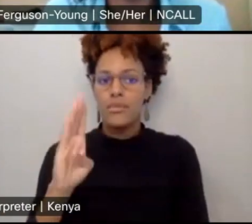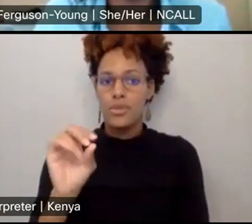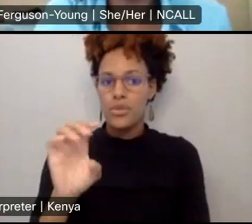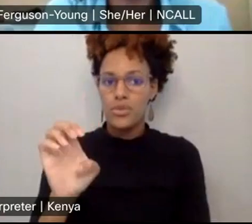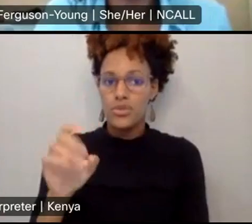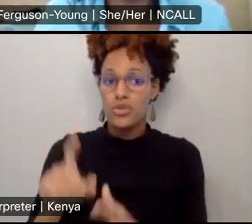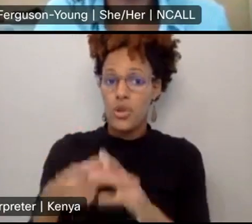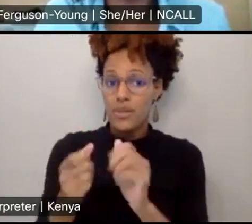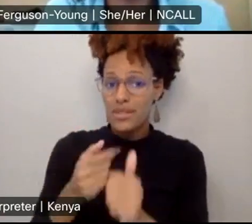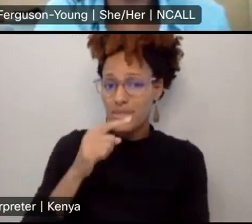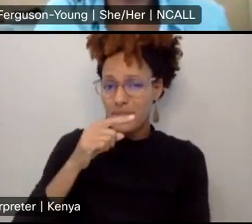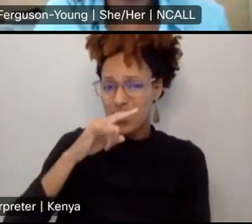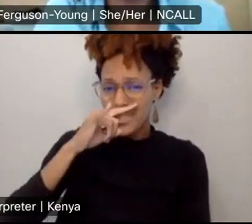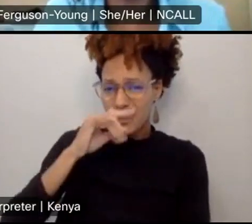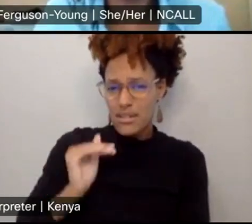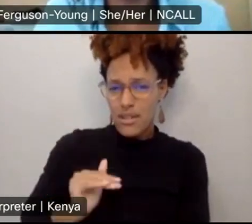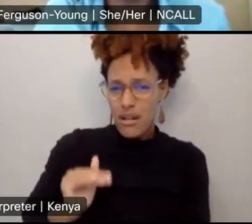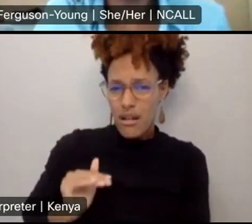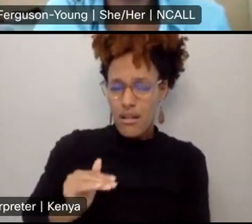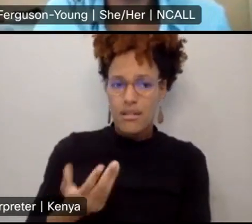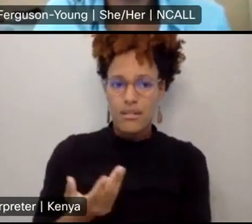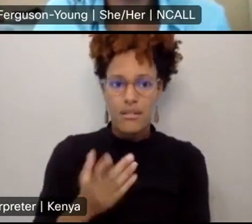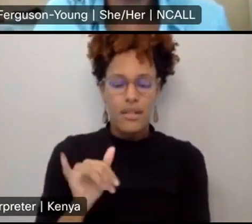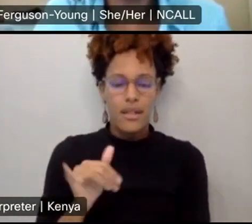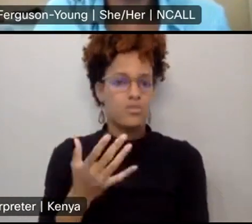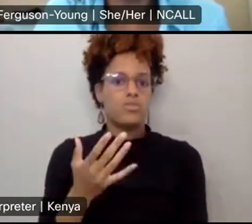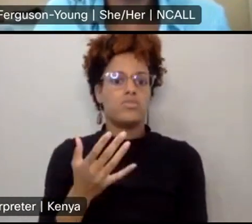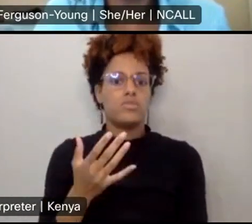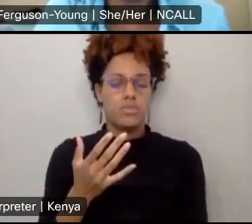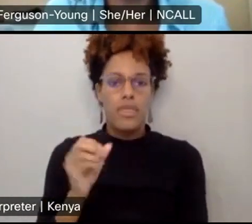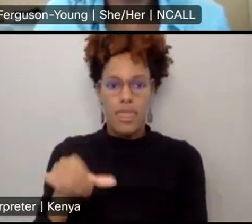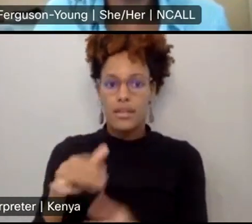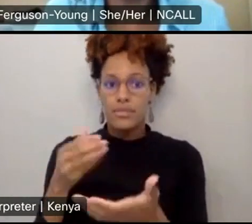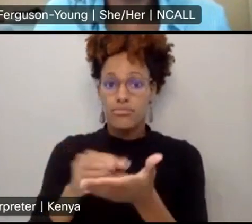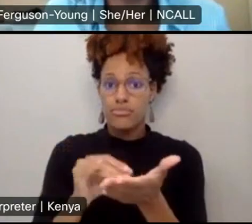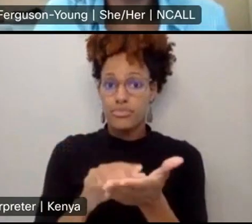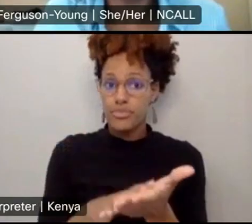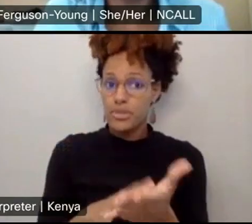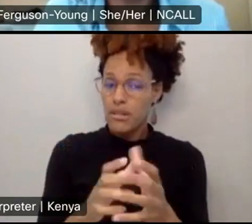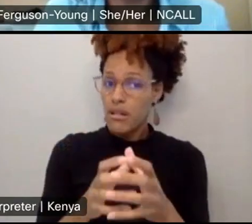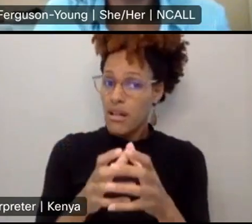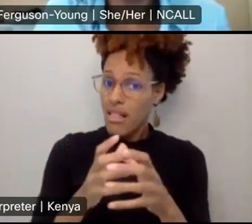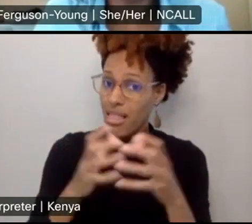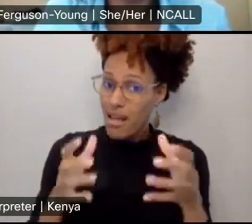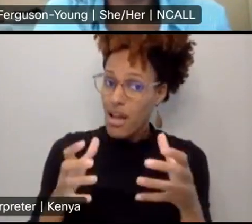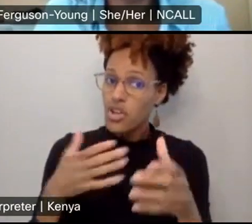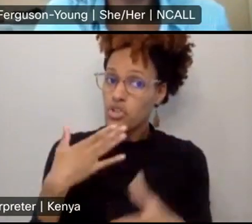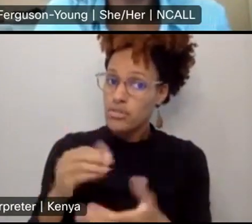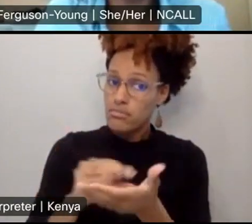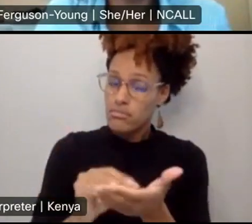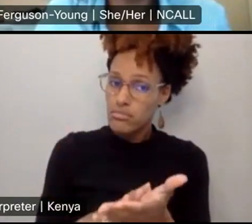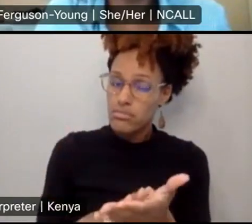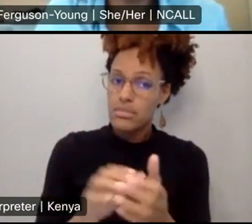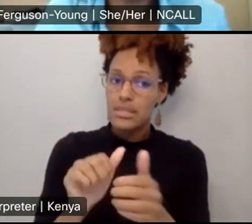in childhood. Um, and I know that's been well documented in Alaska, especially with the